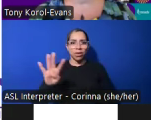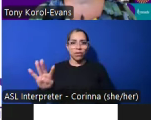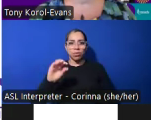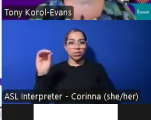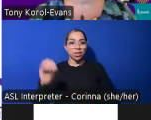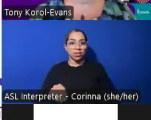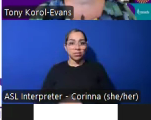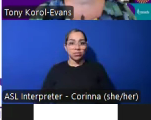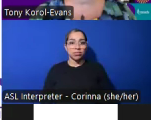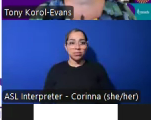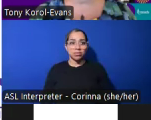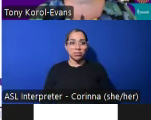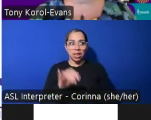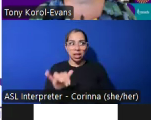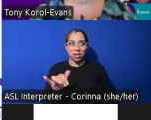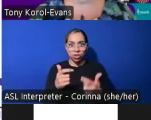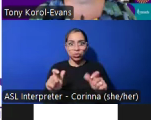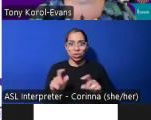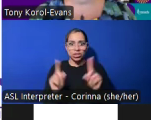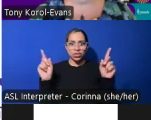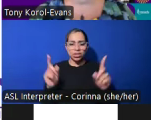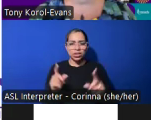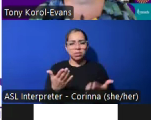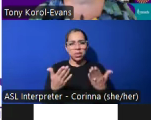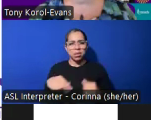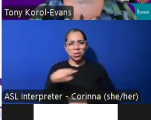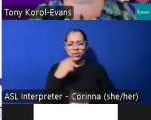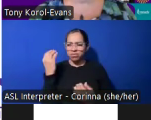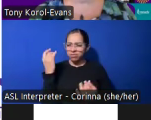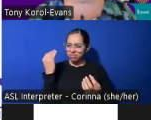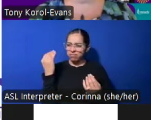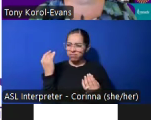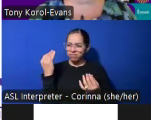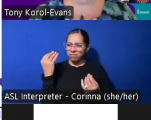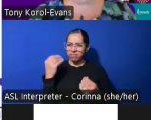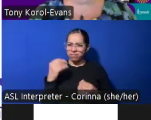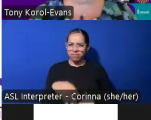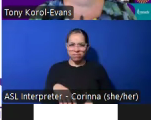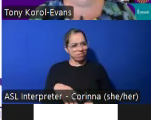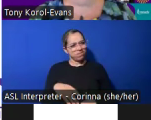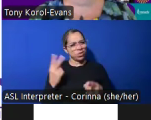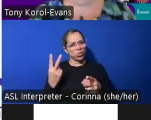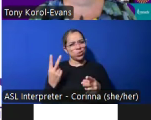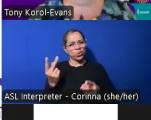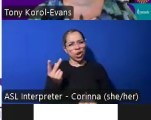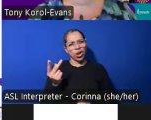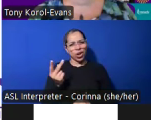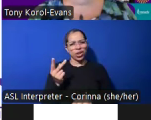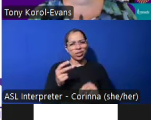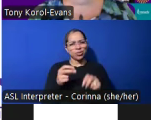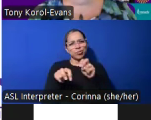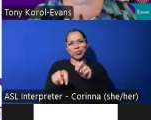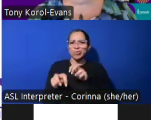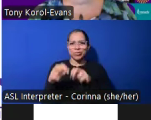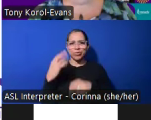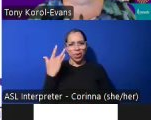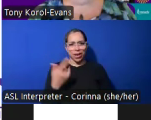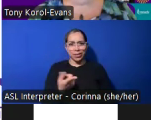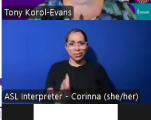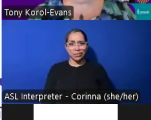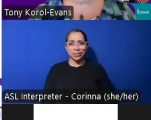That is a huge difference. And you're probably sitting there going, why are there two dogs on this slide? Well,